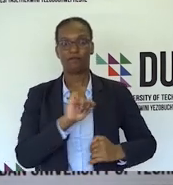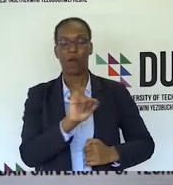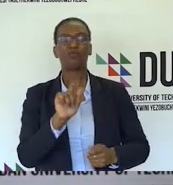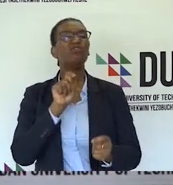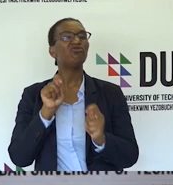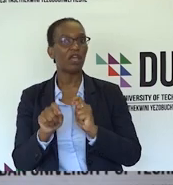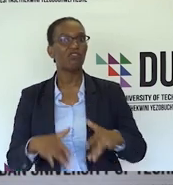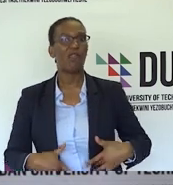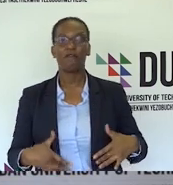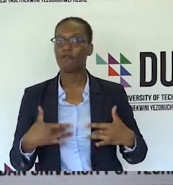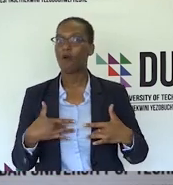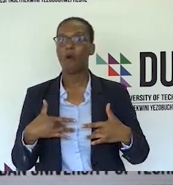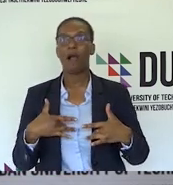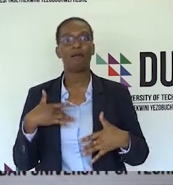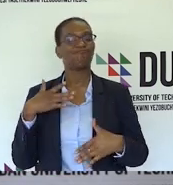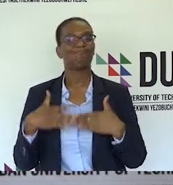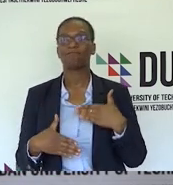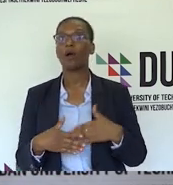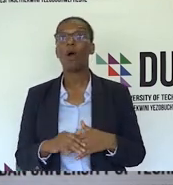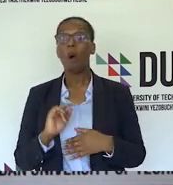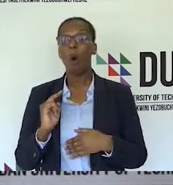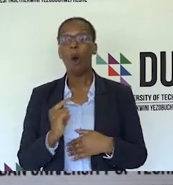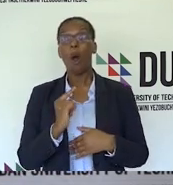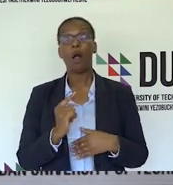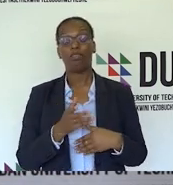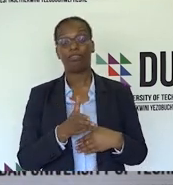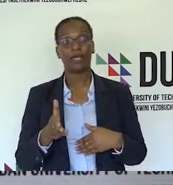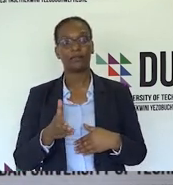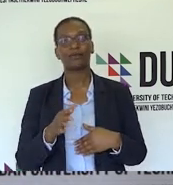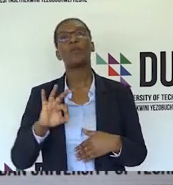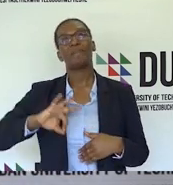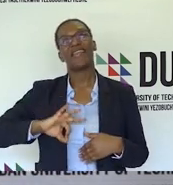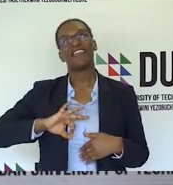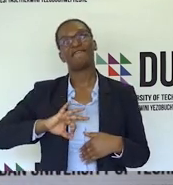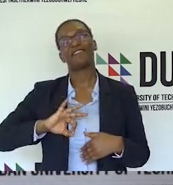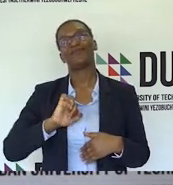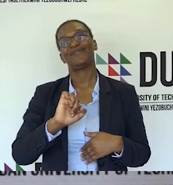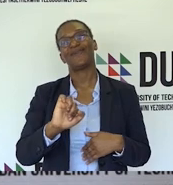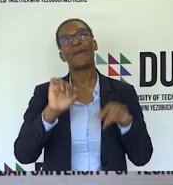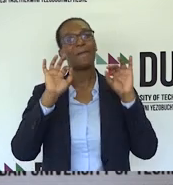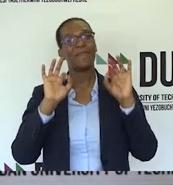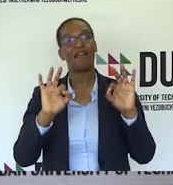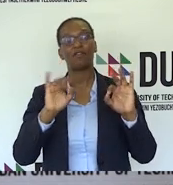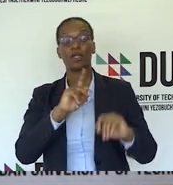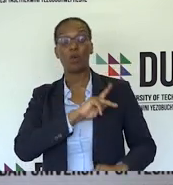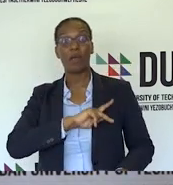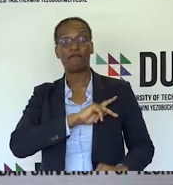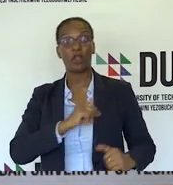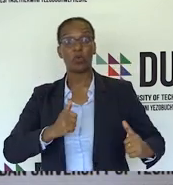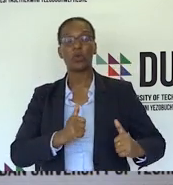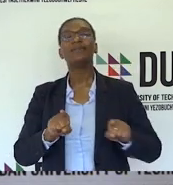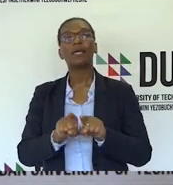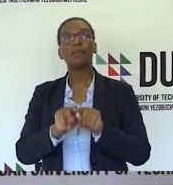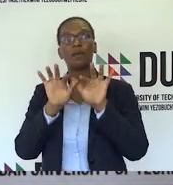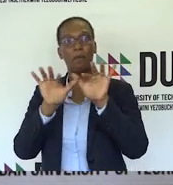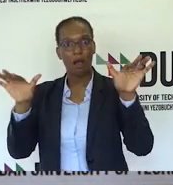your life for good. All these will be of great benefit to your personal good and the